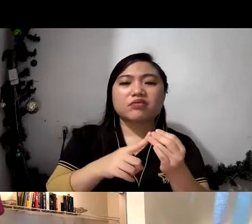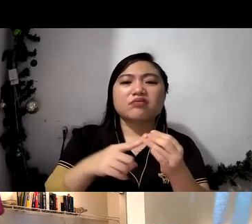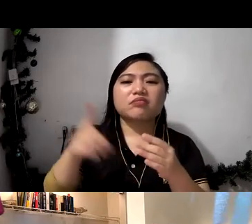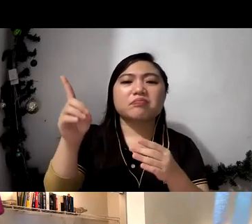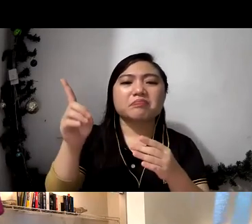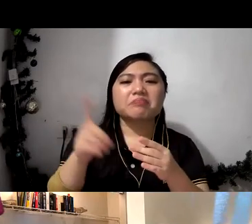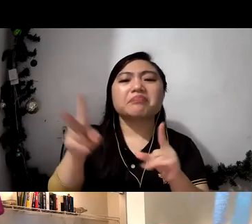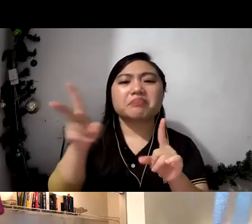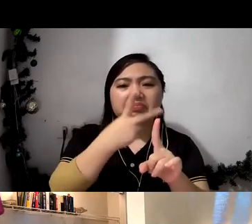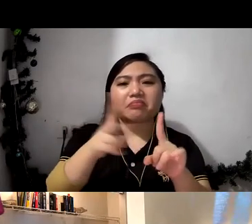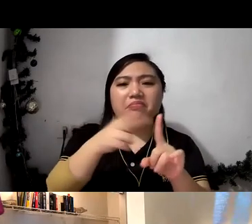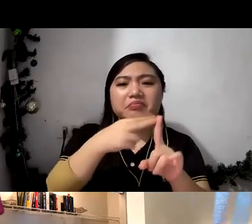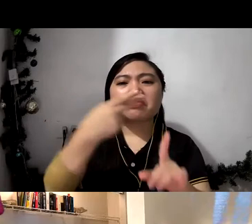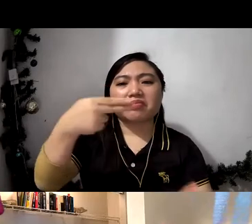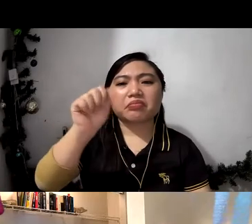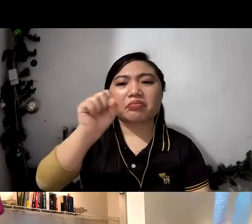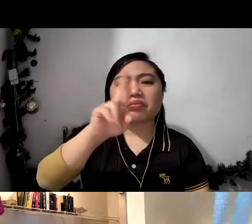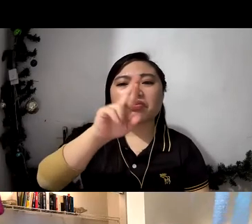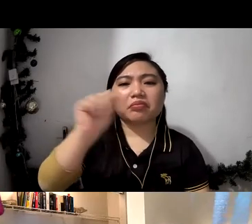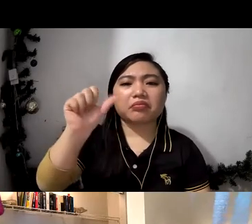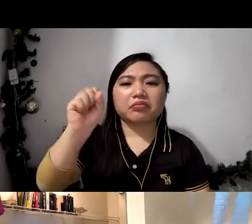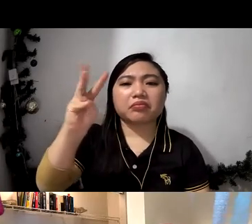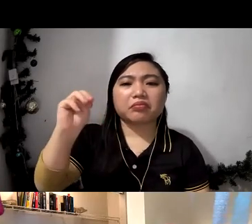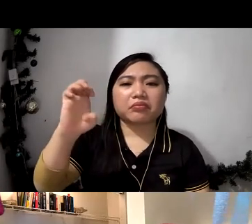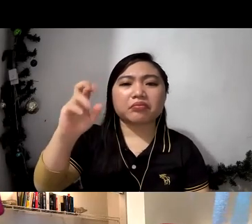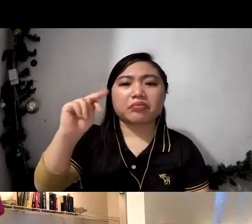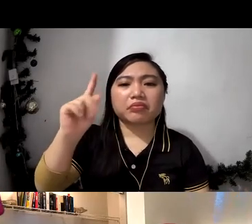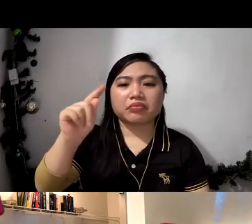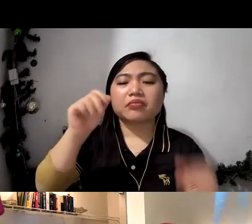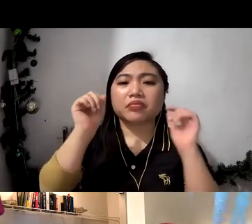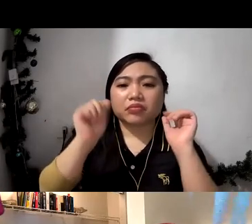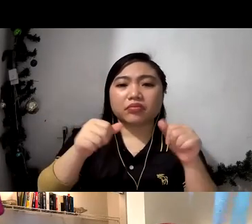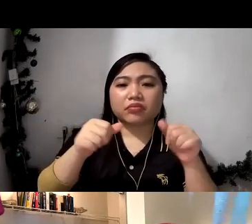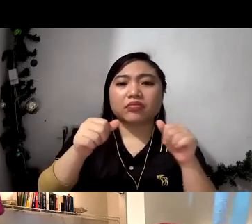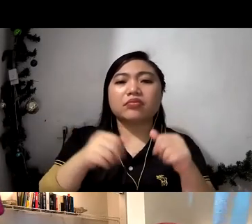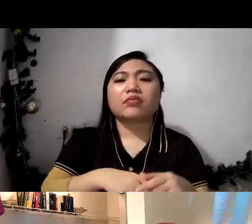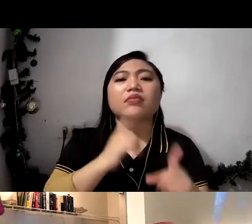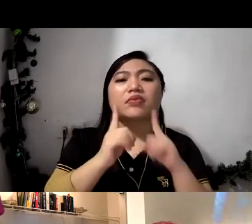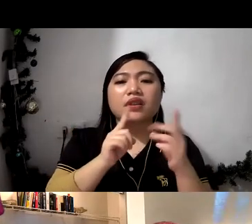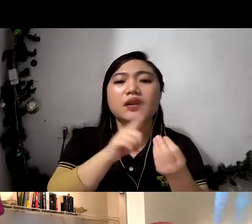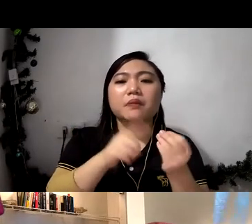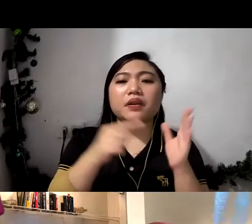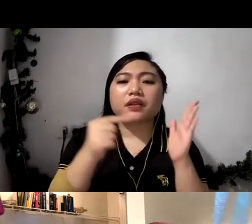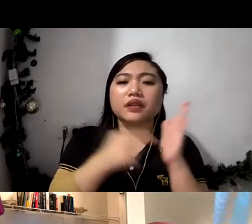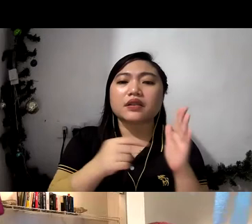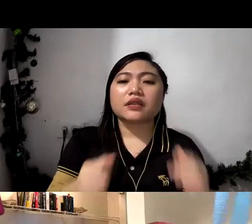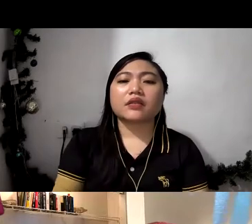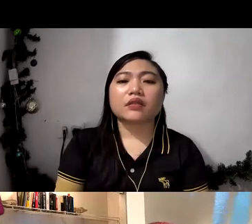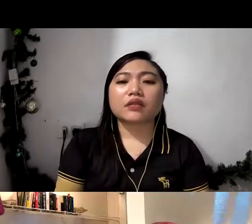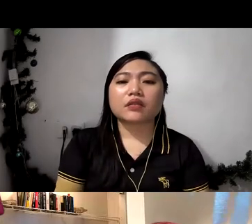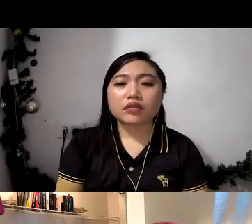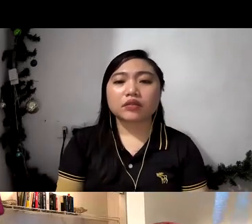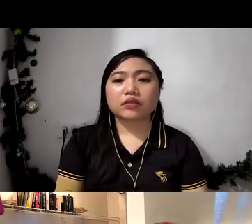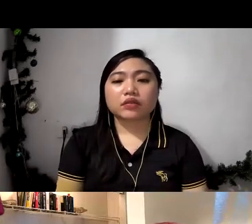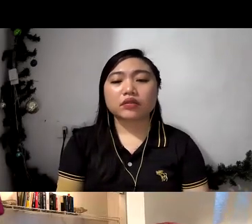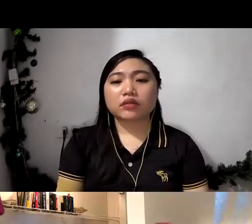incident, no, importante na people, you know, can talk about this, no. I mean in a usual training